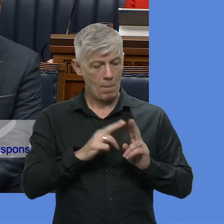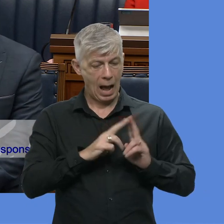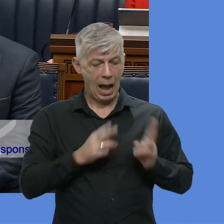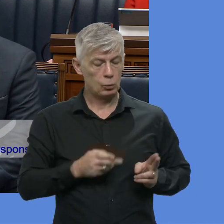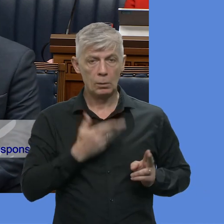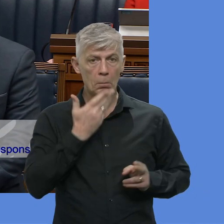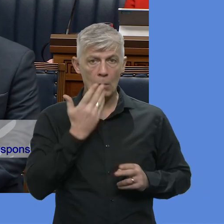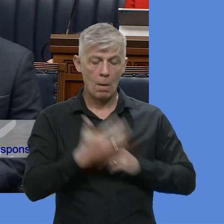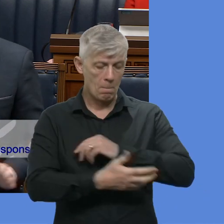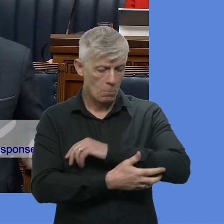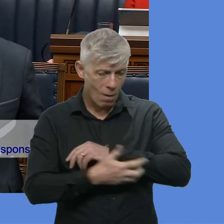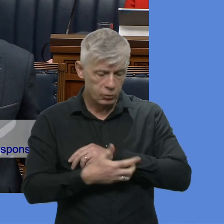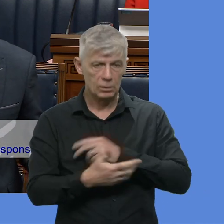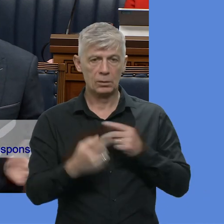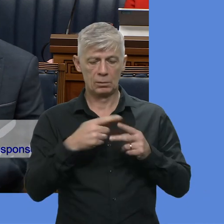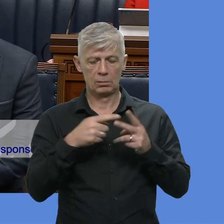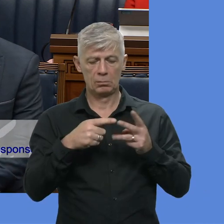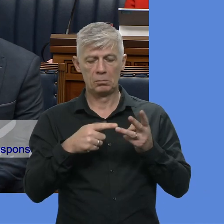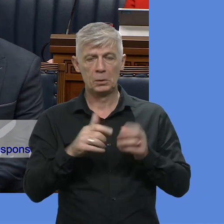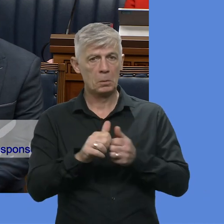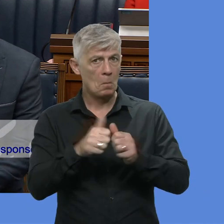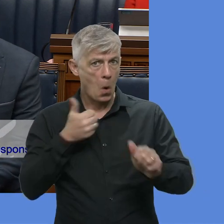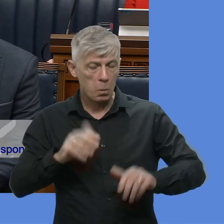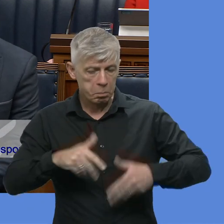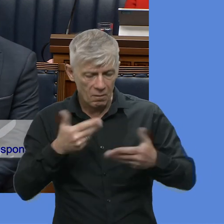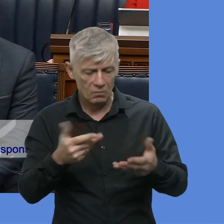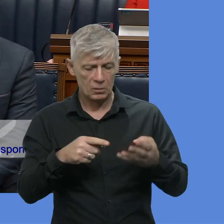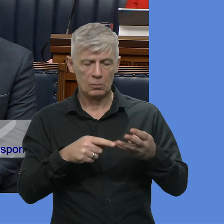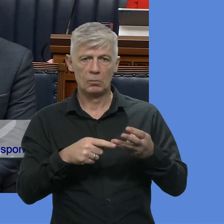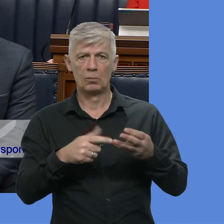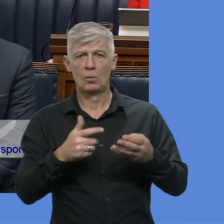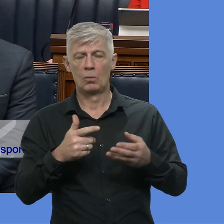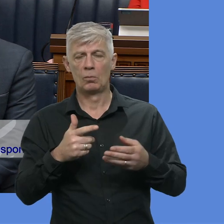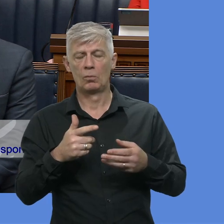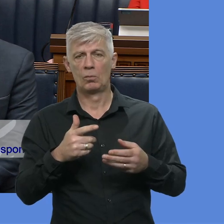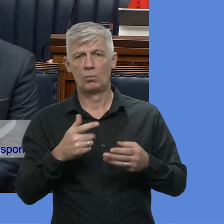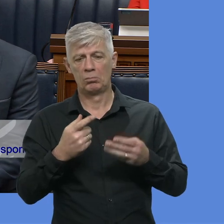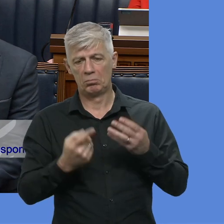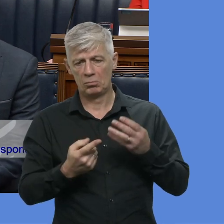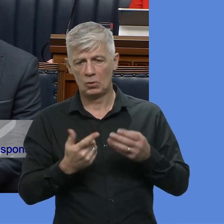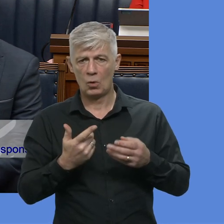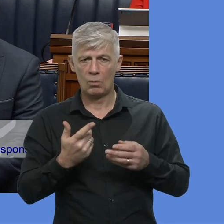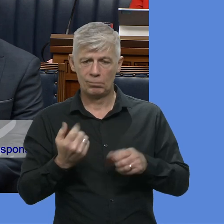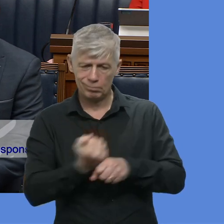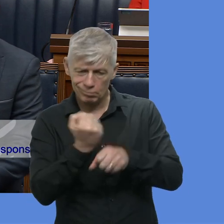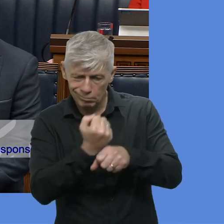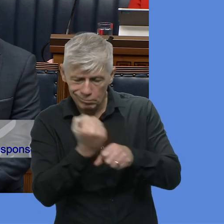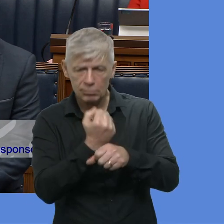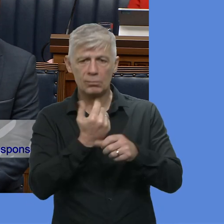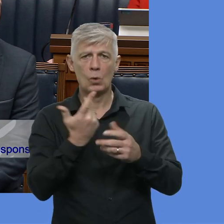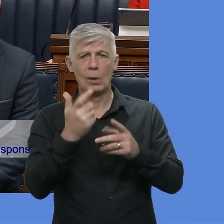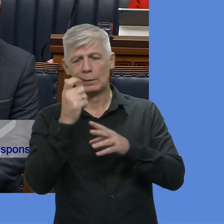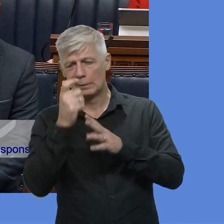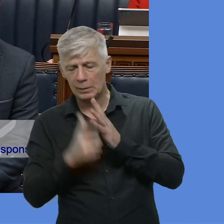about poverty, or about sports provision, or about homelessness, or about regeneration, or